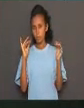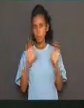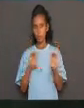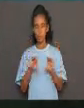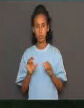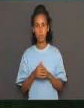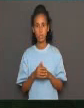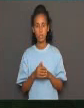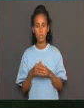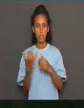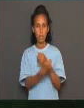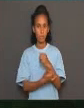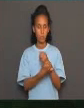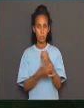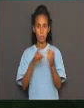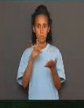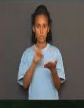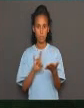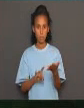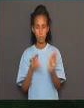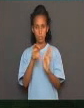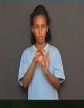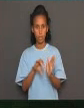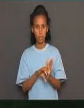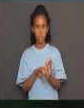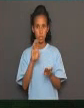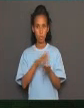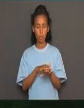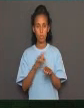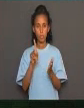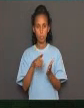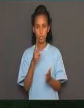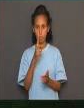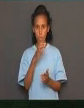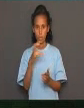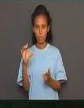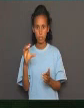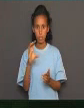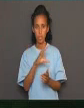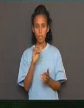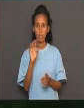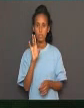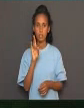so. Among the regions listed on the chart on page